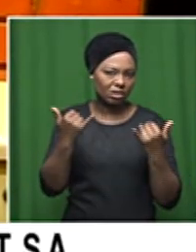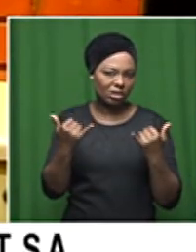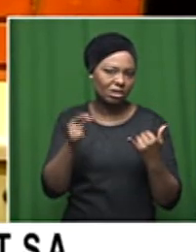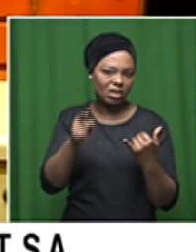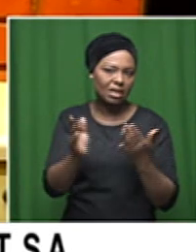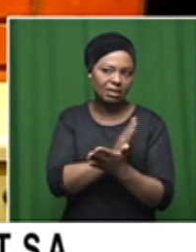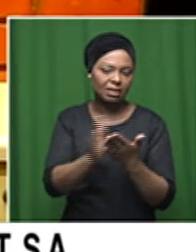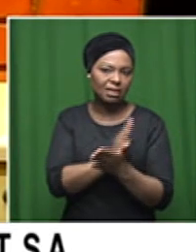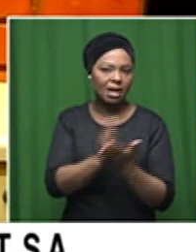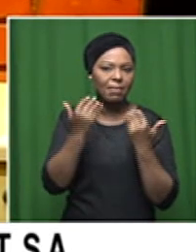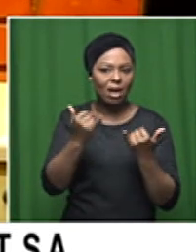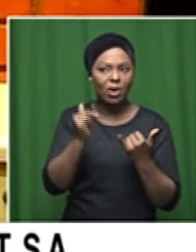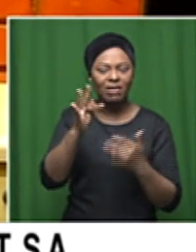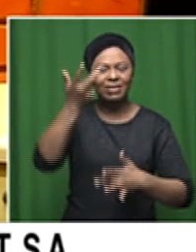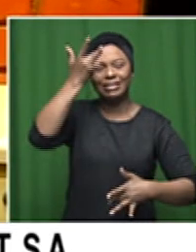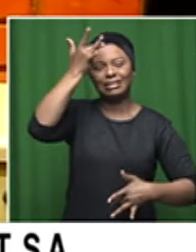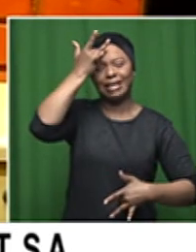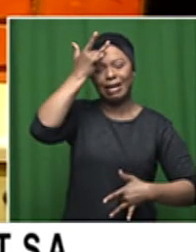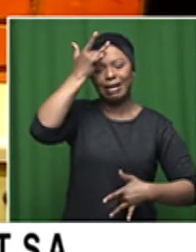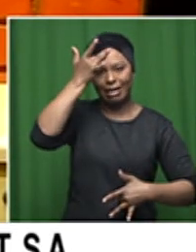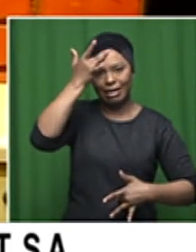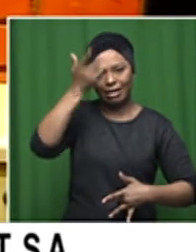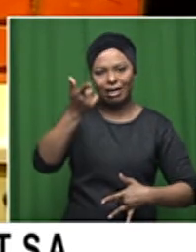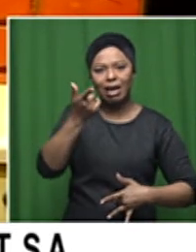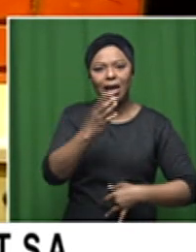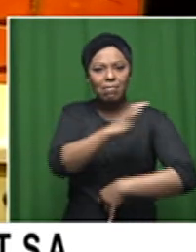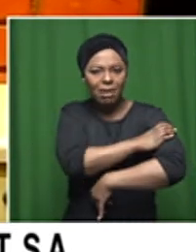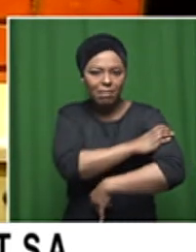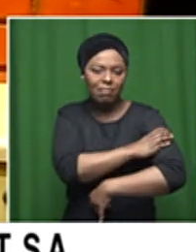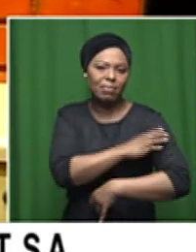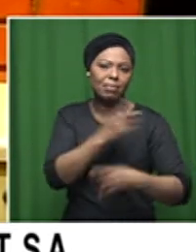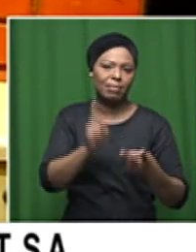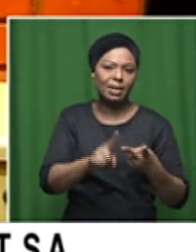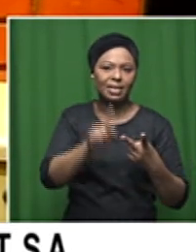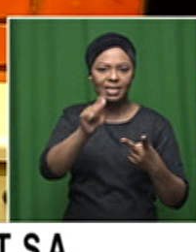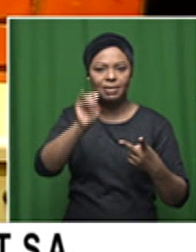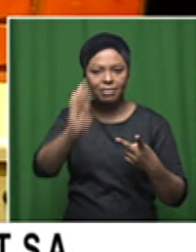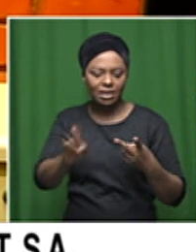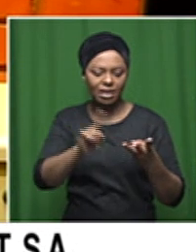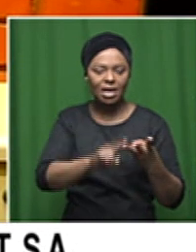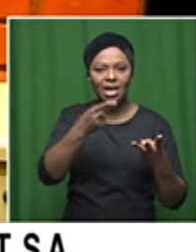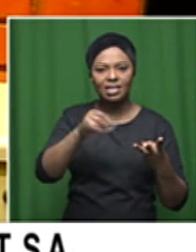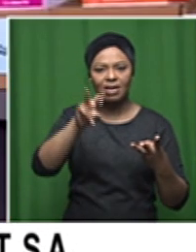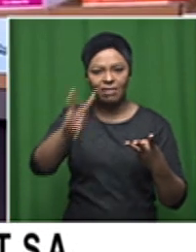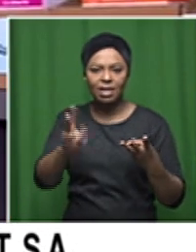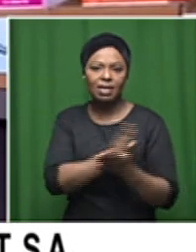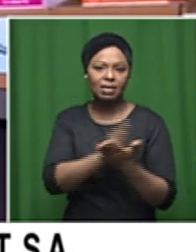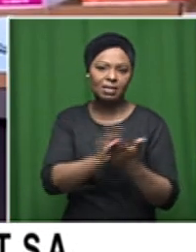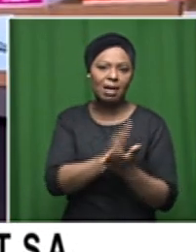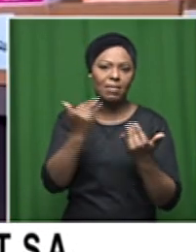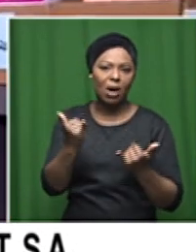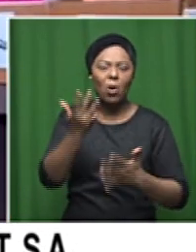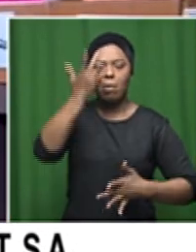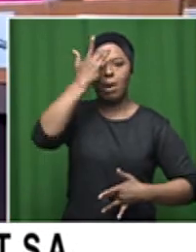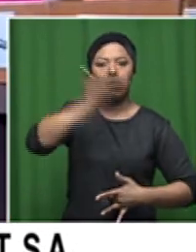on treatment for serious illnesses such as hypertension, tuberculosis, and HIV. The Northwest